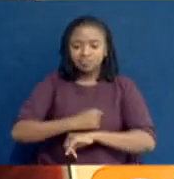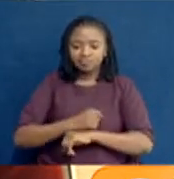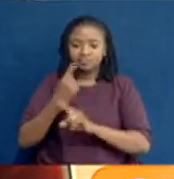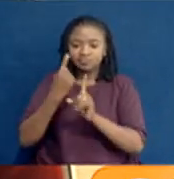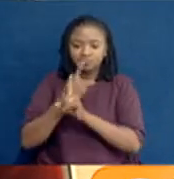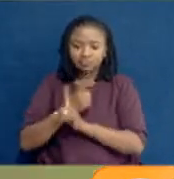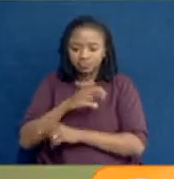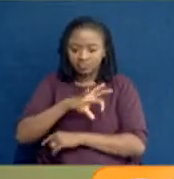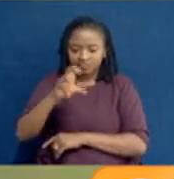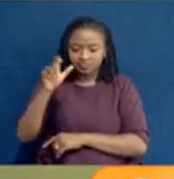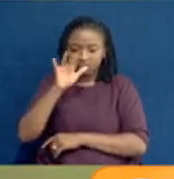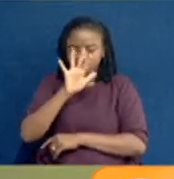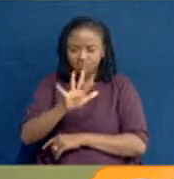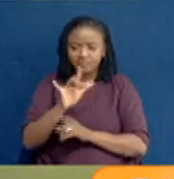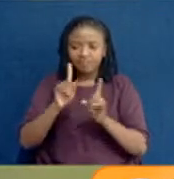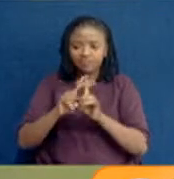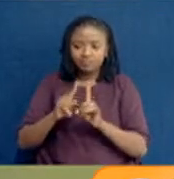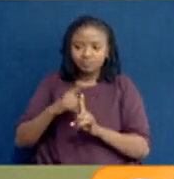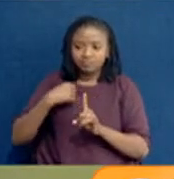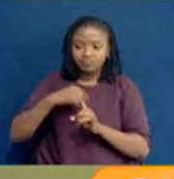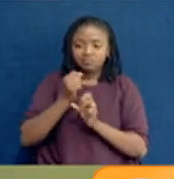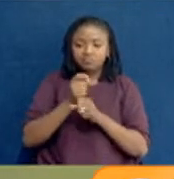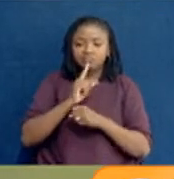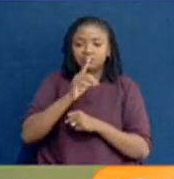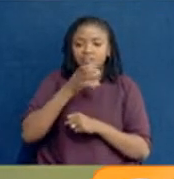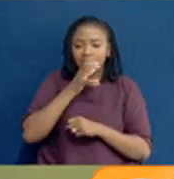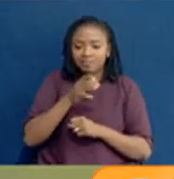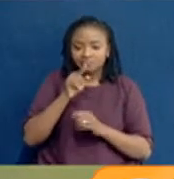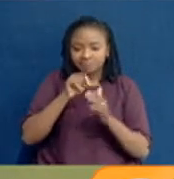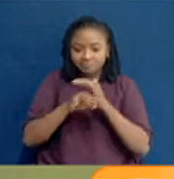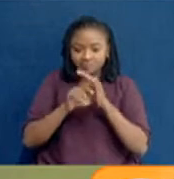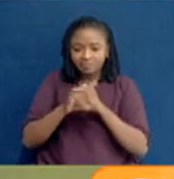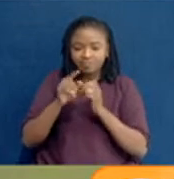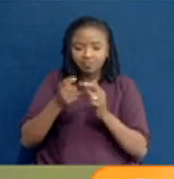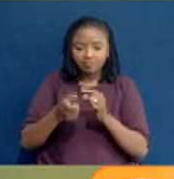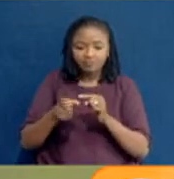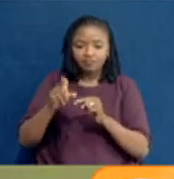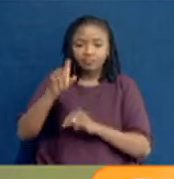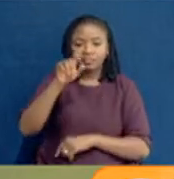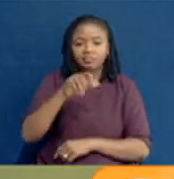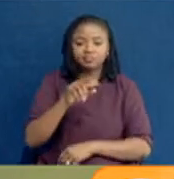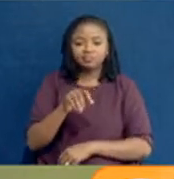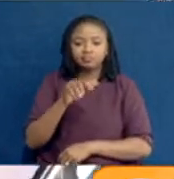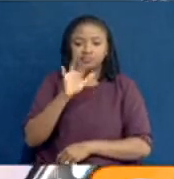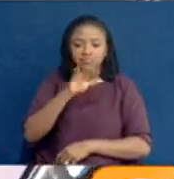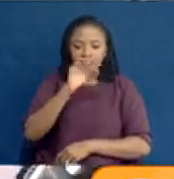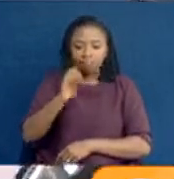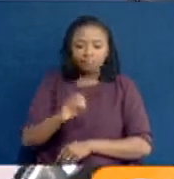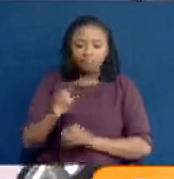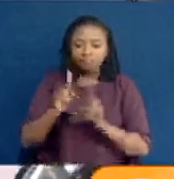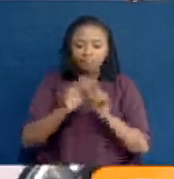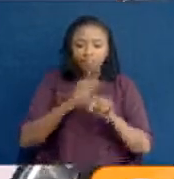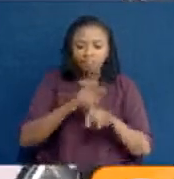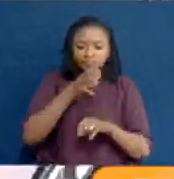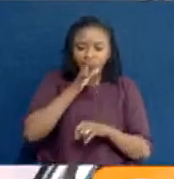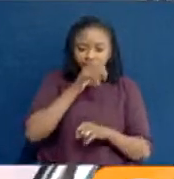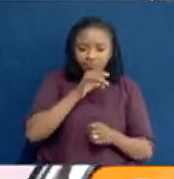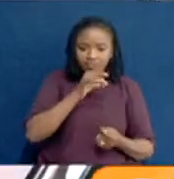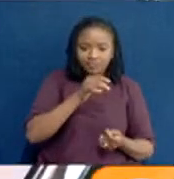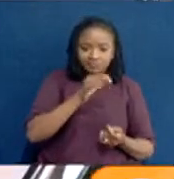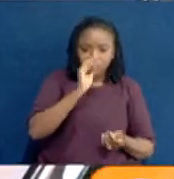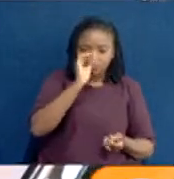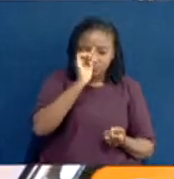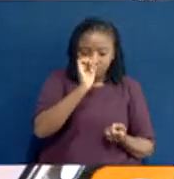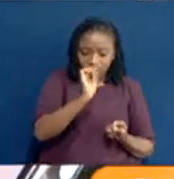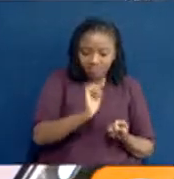to improve water availability in those schools by about 40% by just providing notifications whenever the school's about to run out of